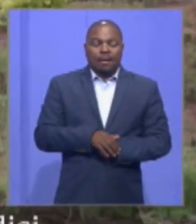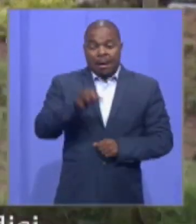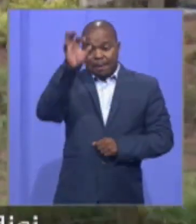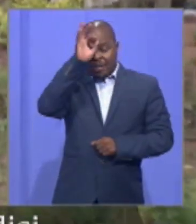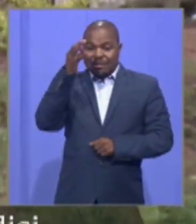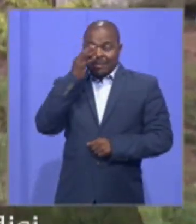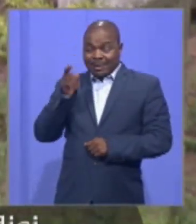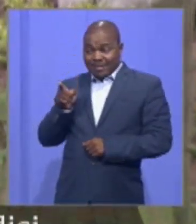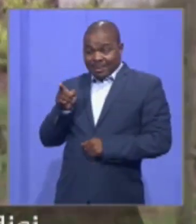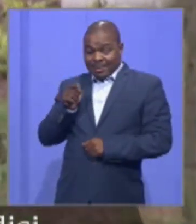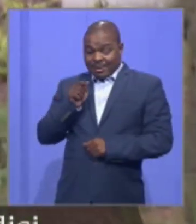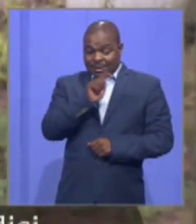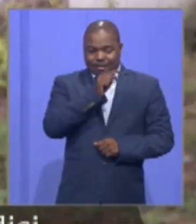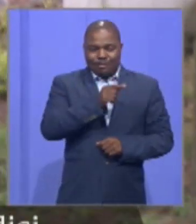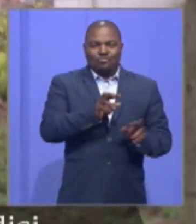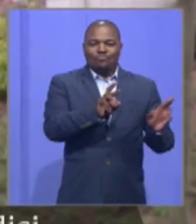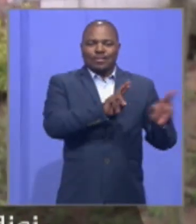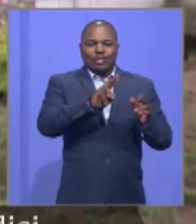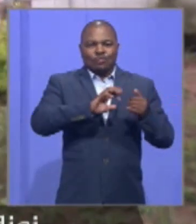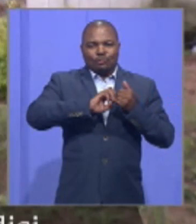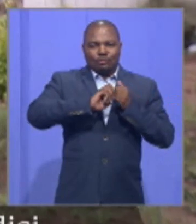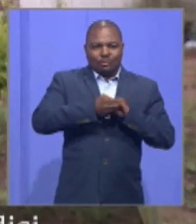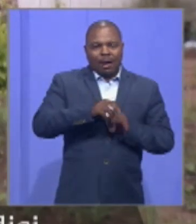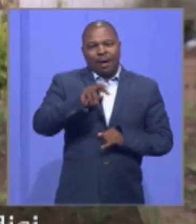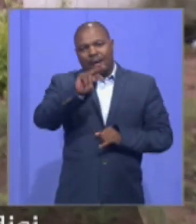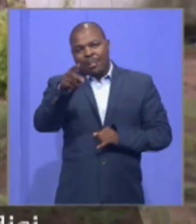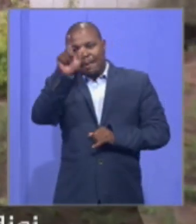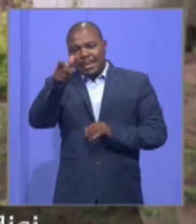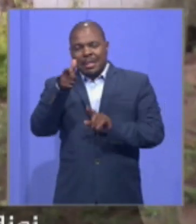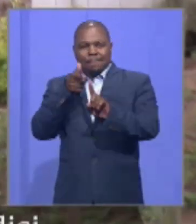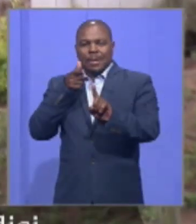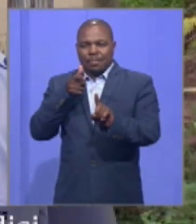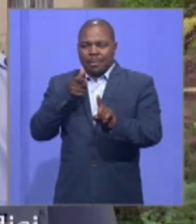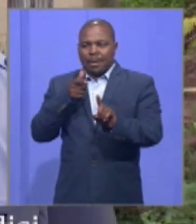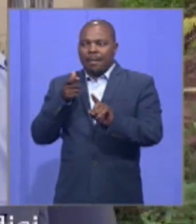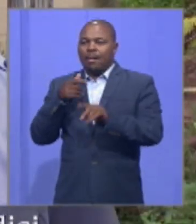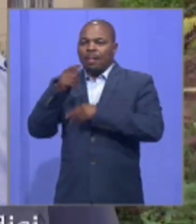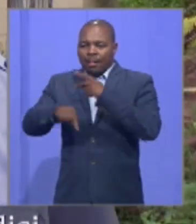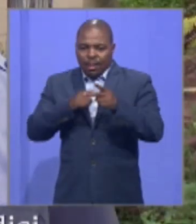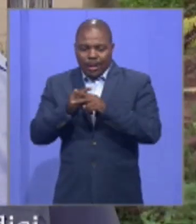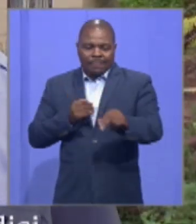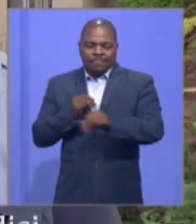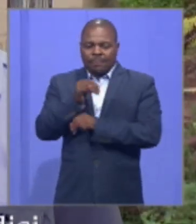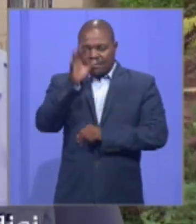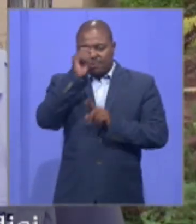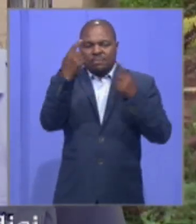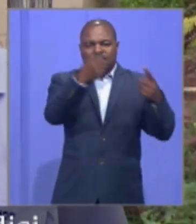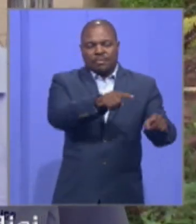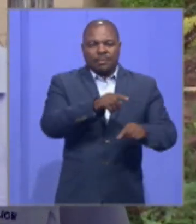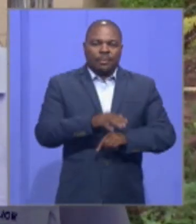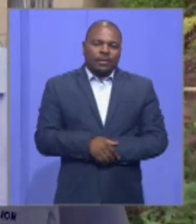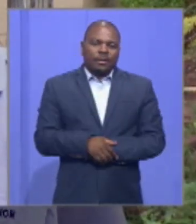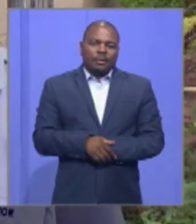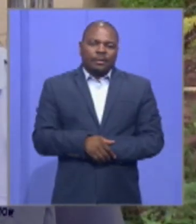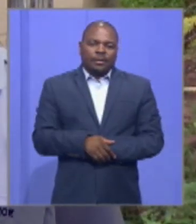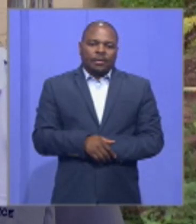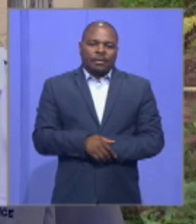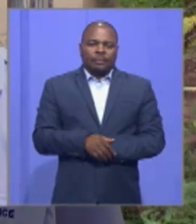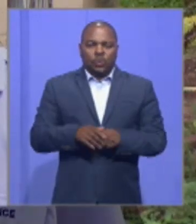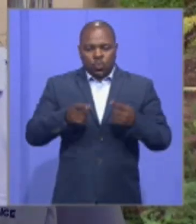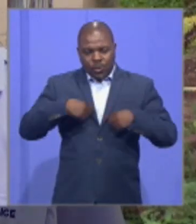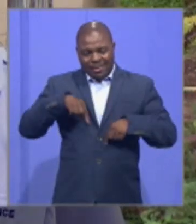ne se ipaakanyetsa go ya go bolaya mongwe pele ga mapodisi a itelekela. As a team from the police, we want